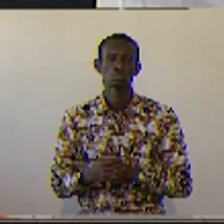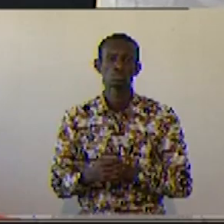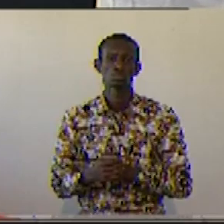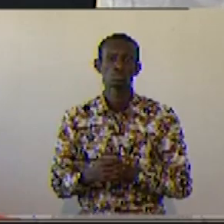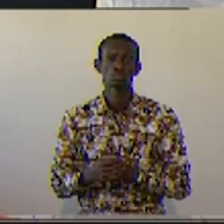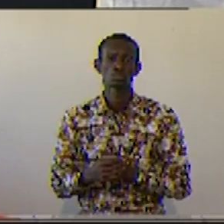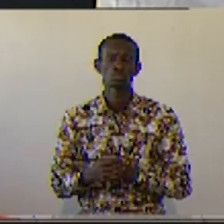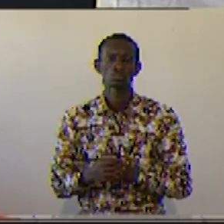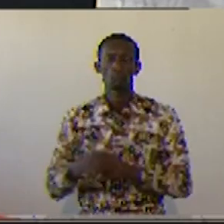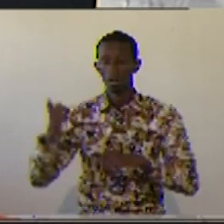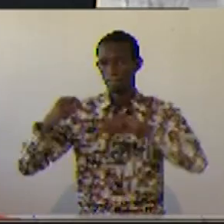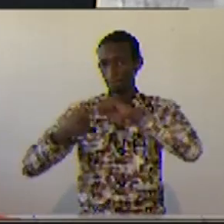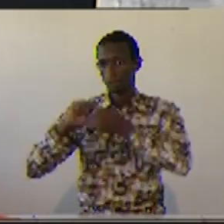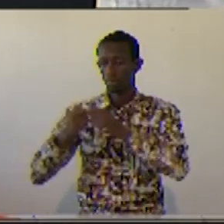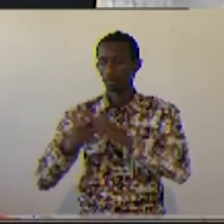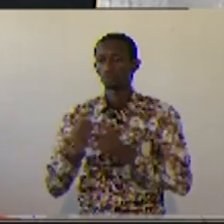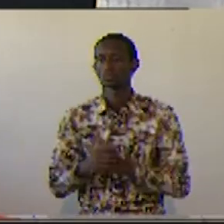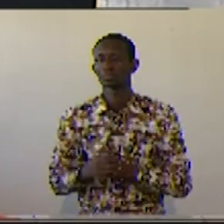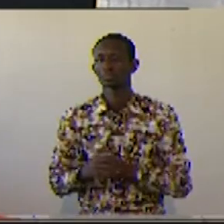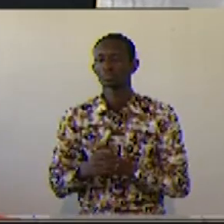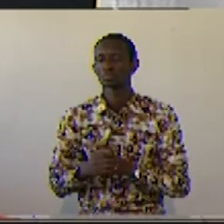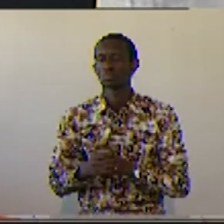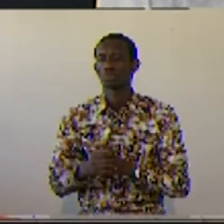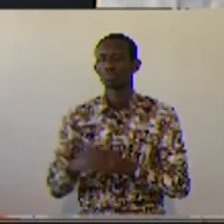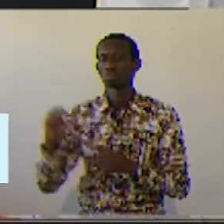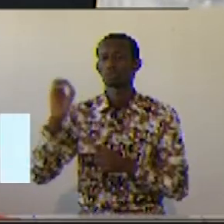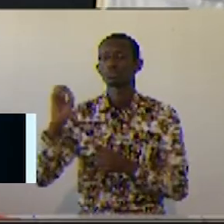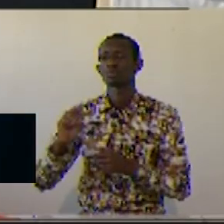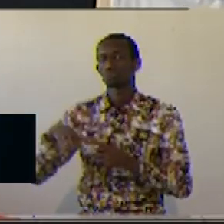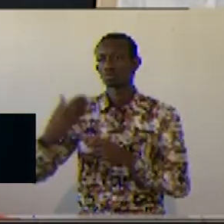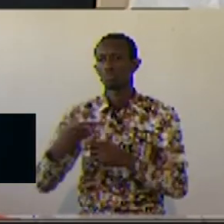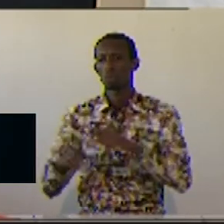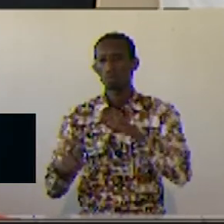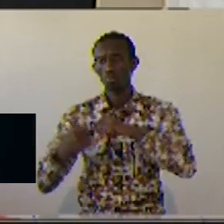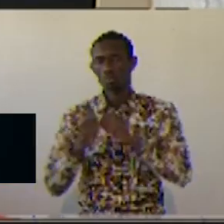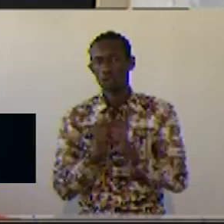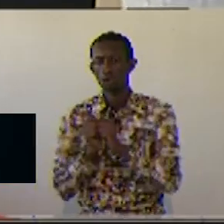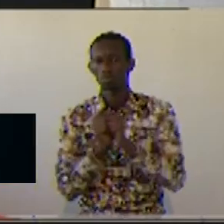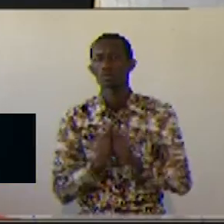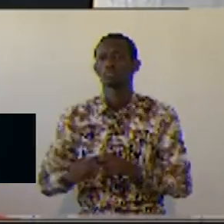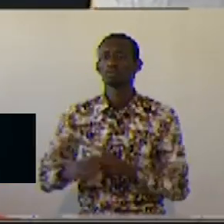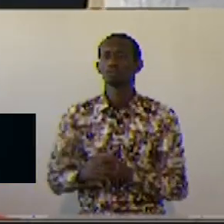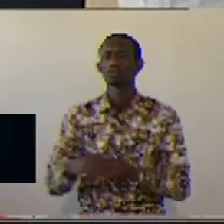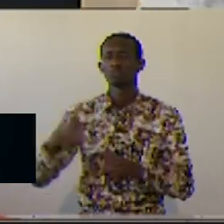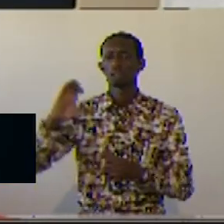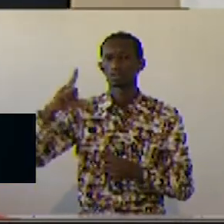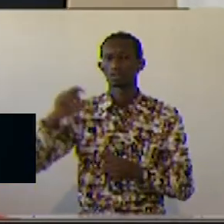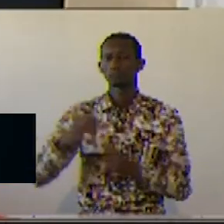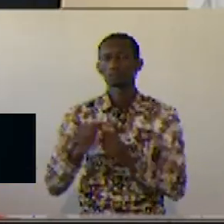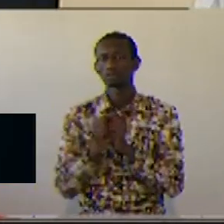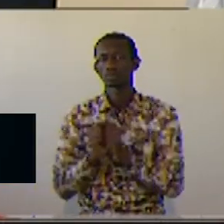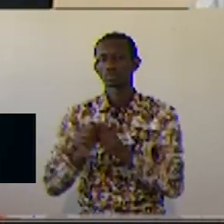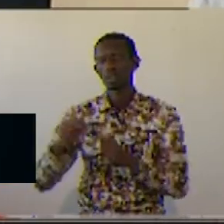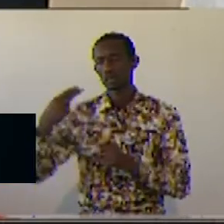The metal cation will combine with the anion from the acid, while hydrogen and oxygen will